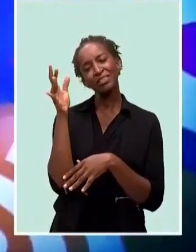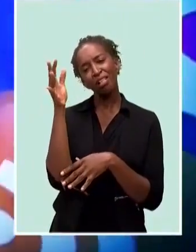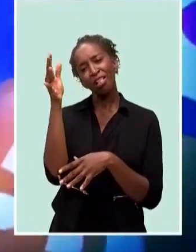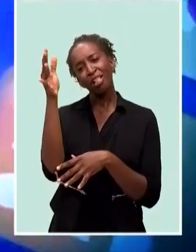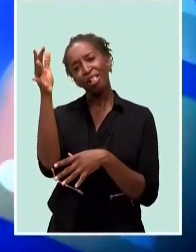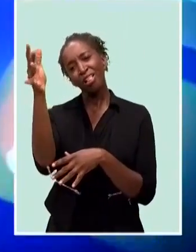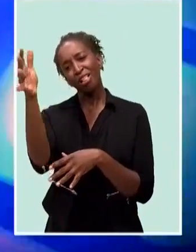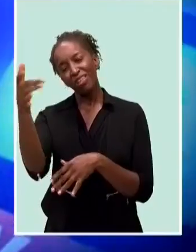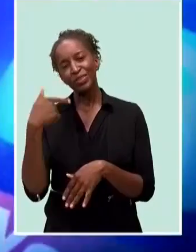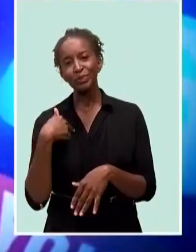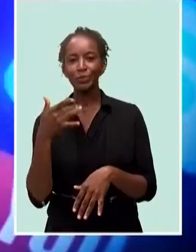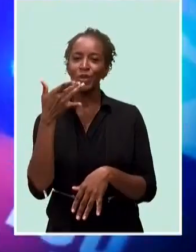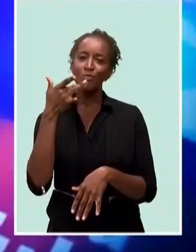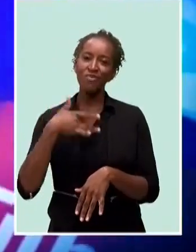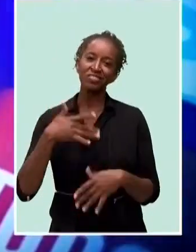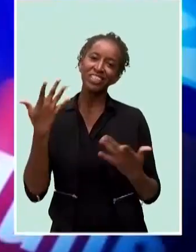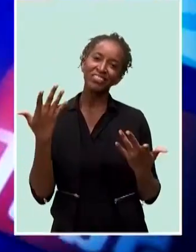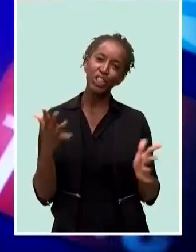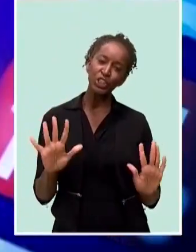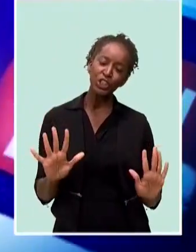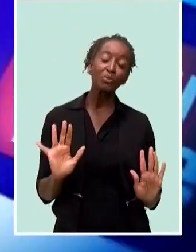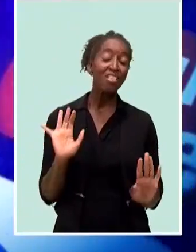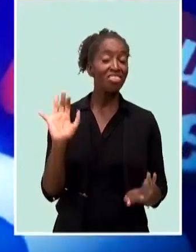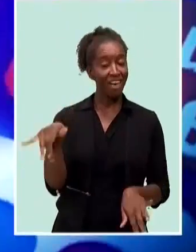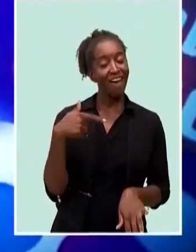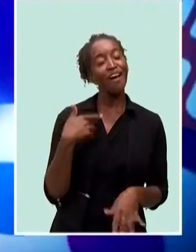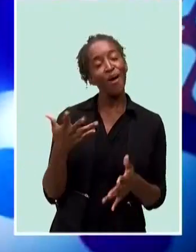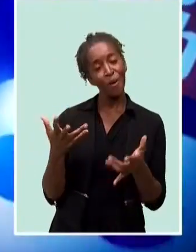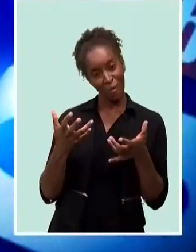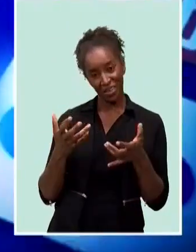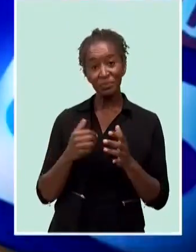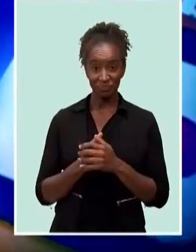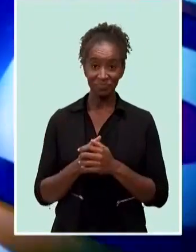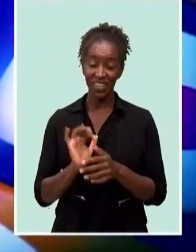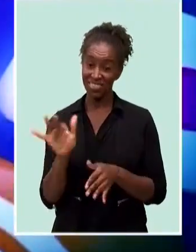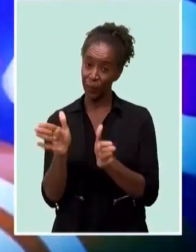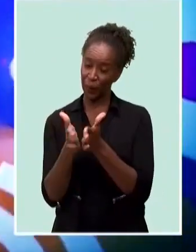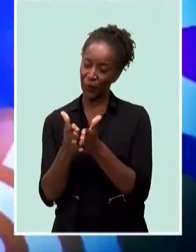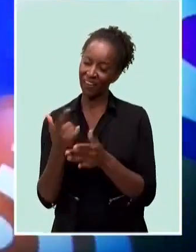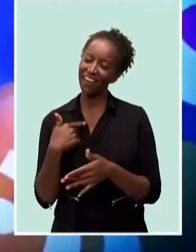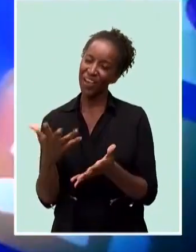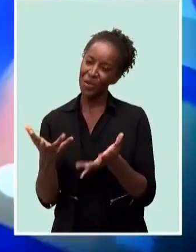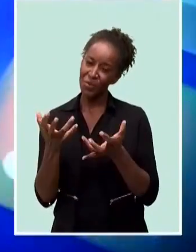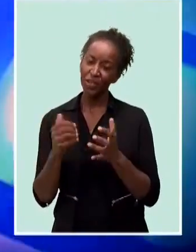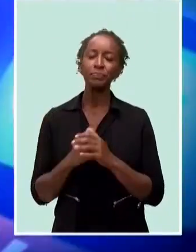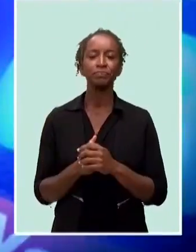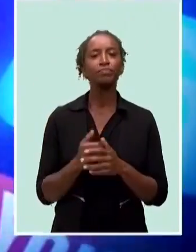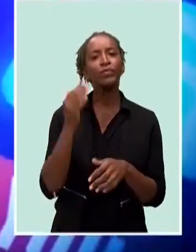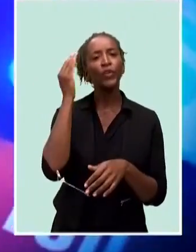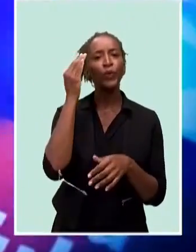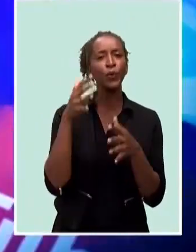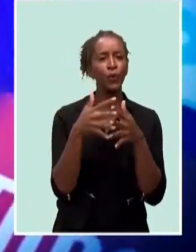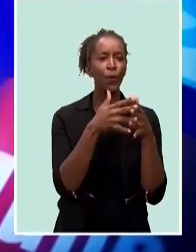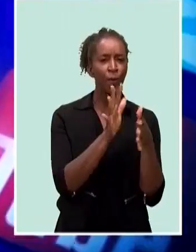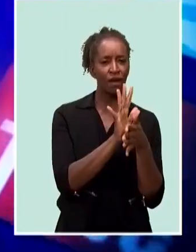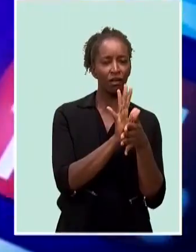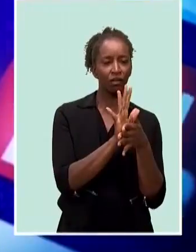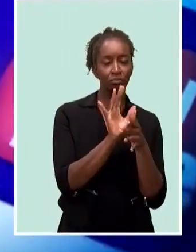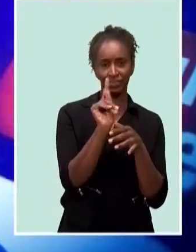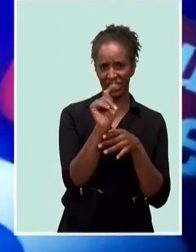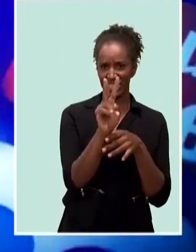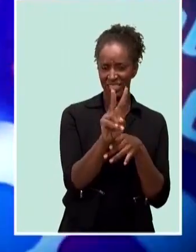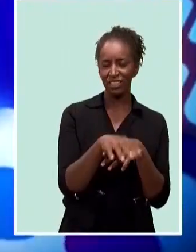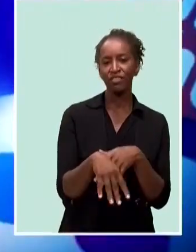adding that to my wish list from early. Now, if you follow the popular U.S. TV series Empire, you may have heard